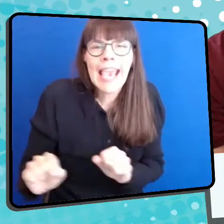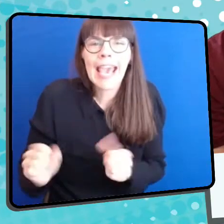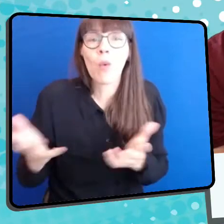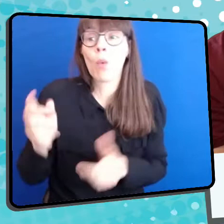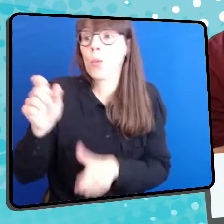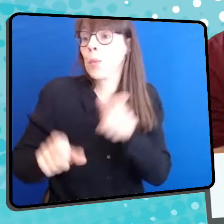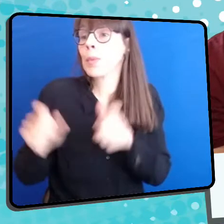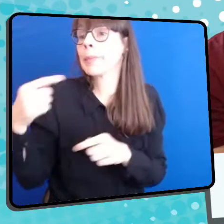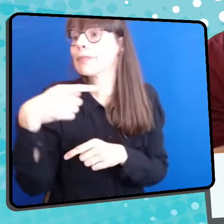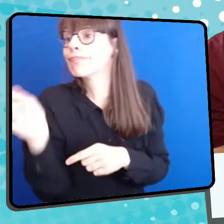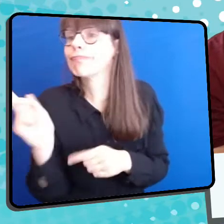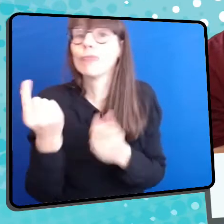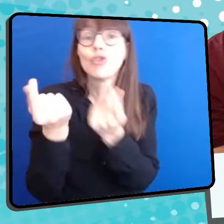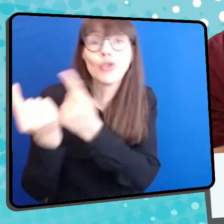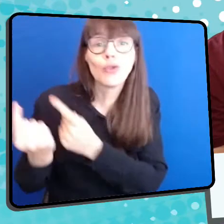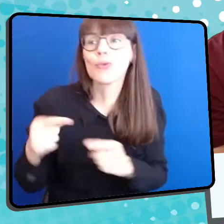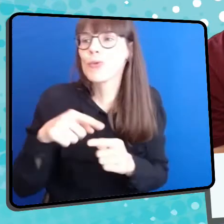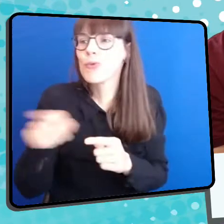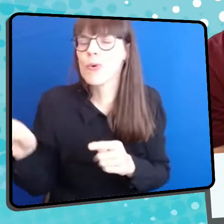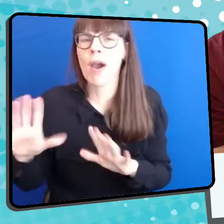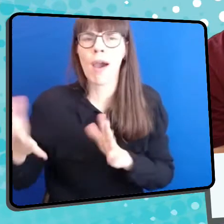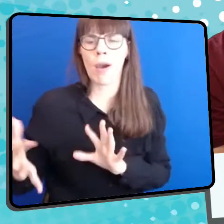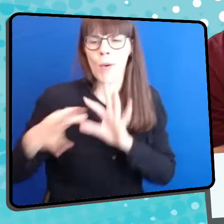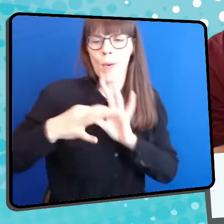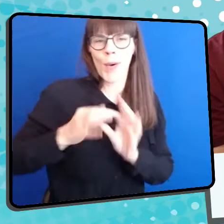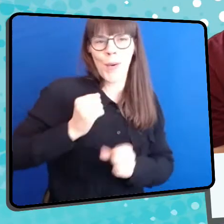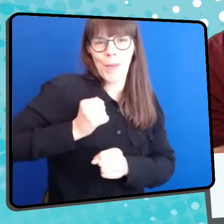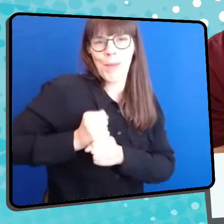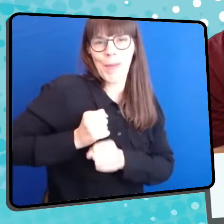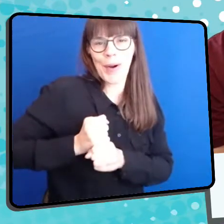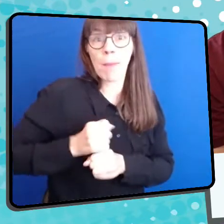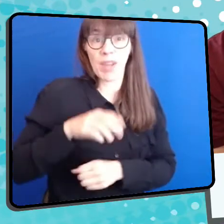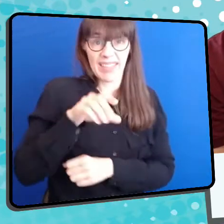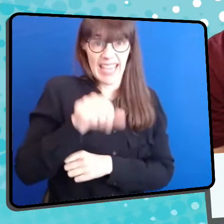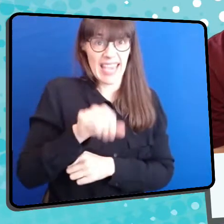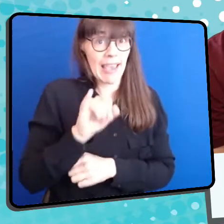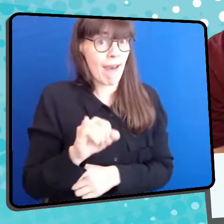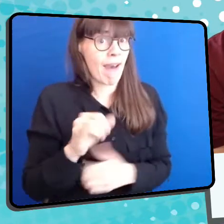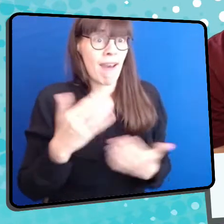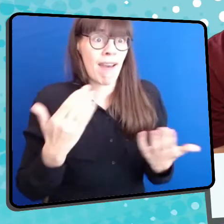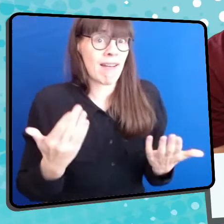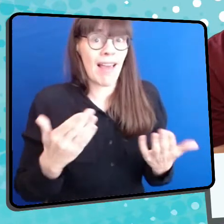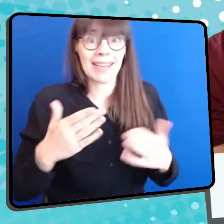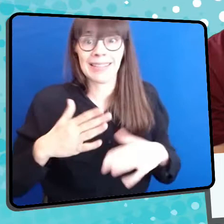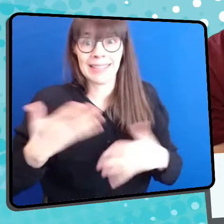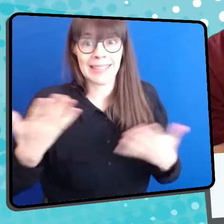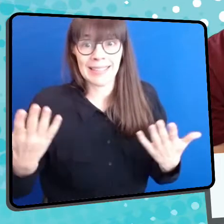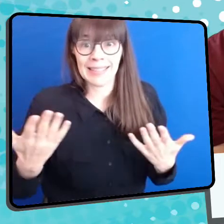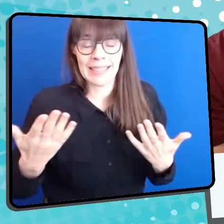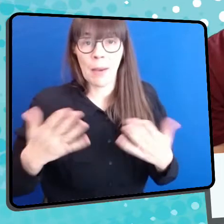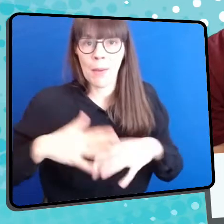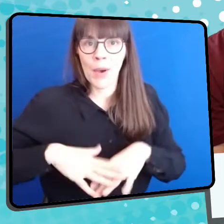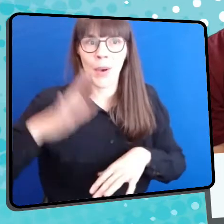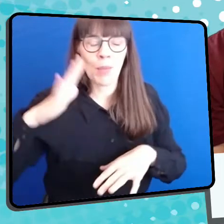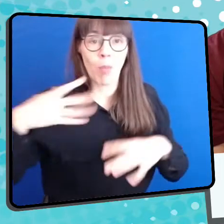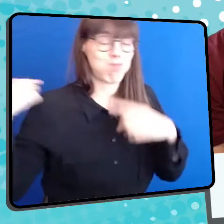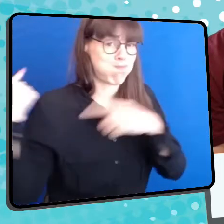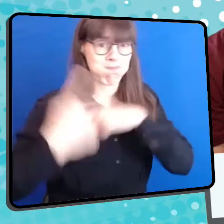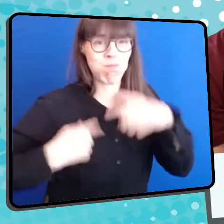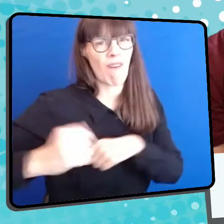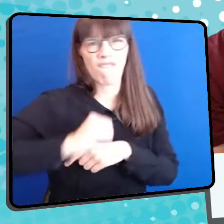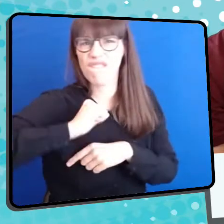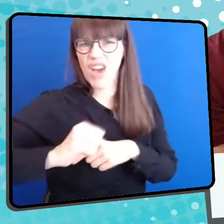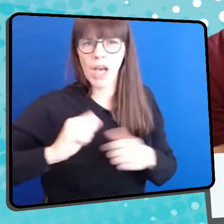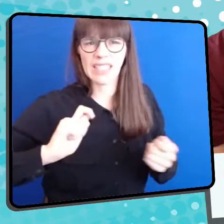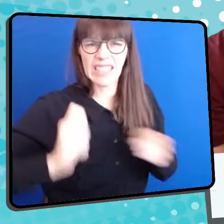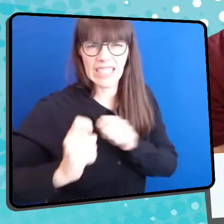there and how can that relate to your business? Whereas I think with AI, it's still very much, because it's moving so fast, it's still needed,